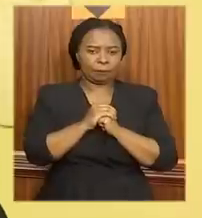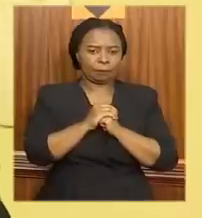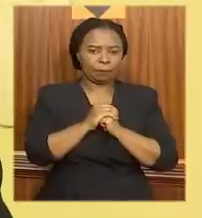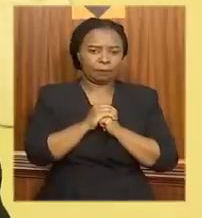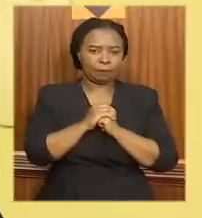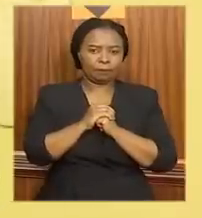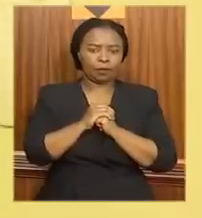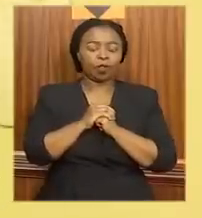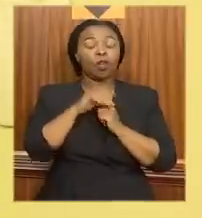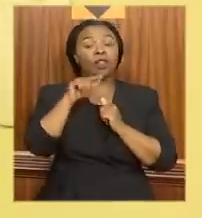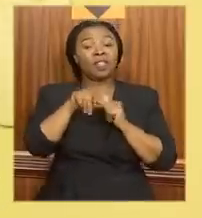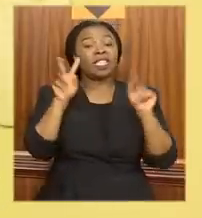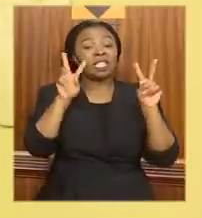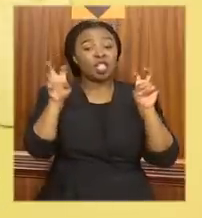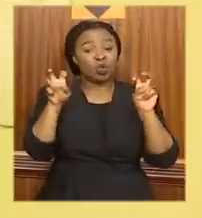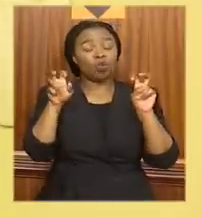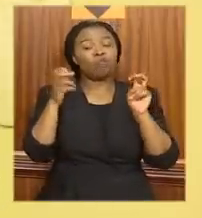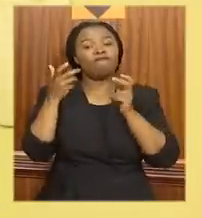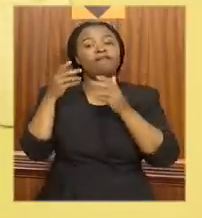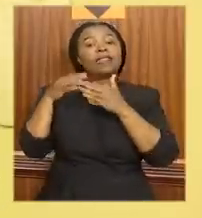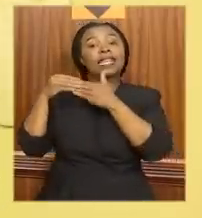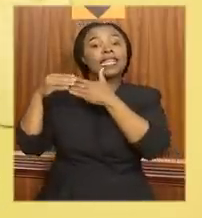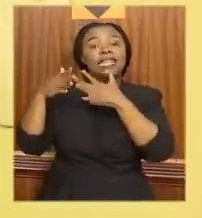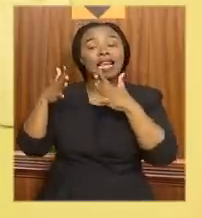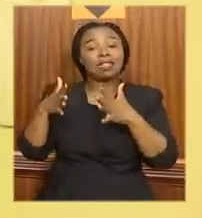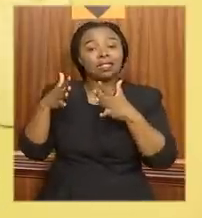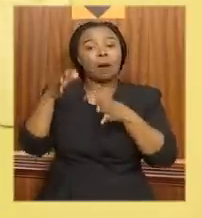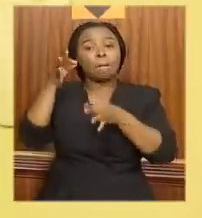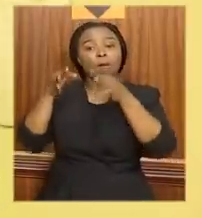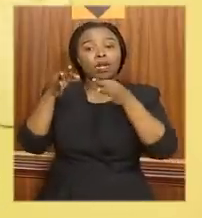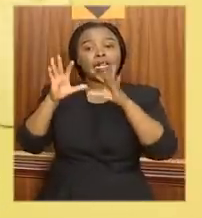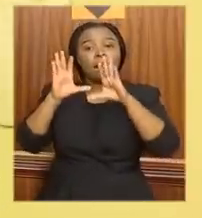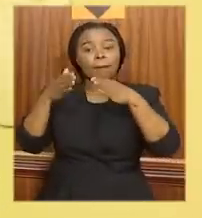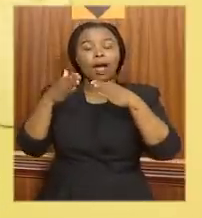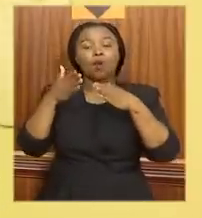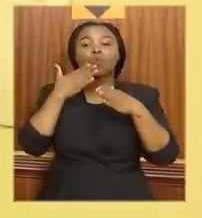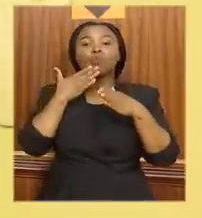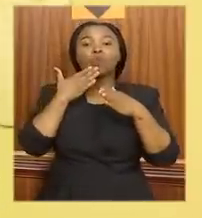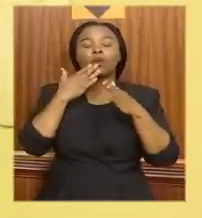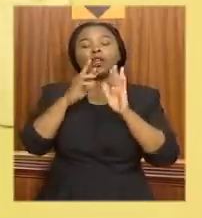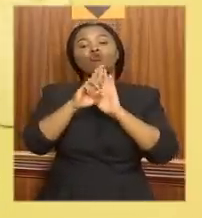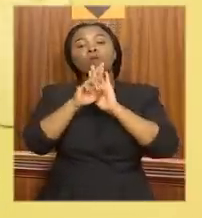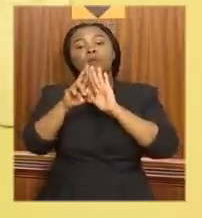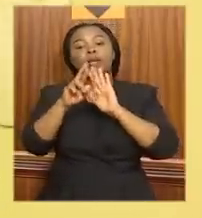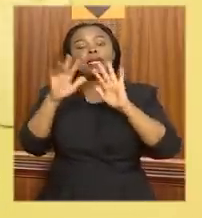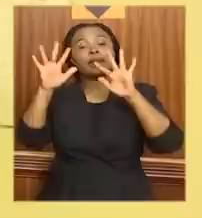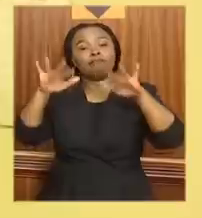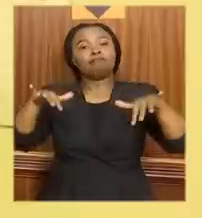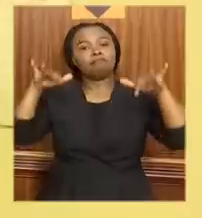We raised this matter this morning with leaders of political parties represented in the National Assembly.